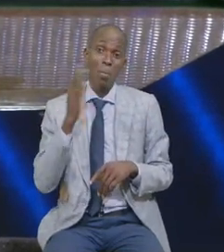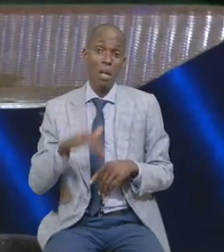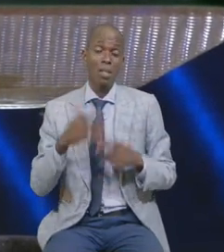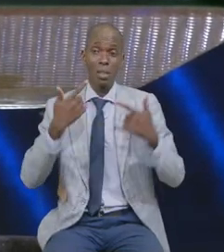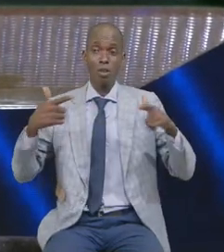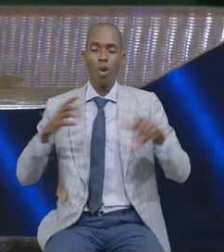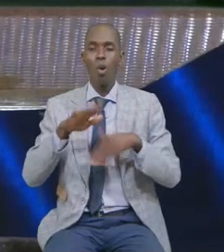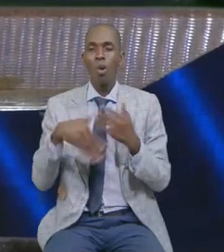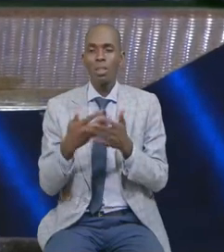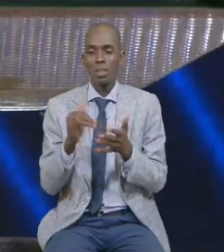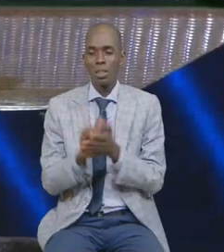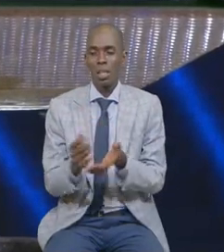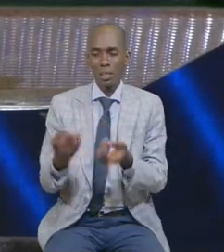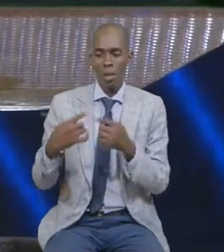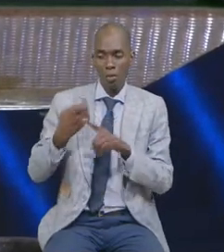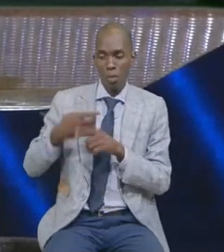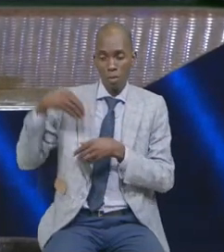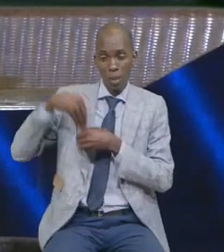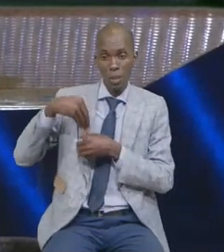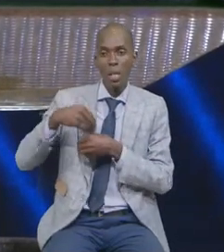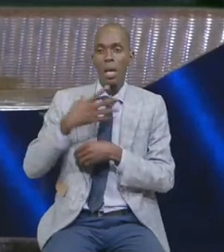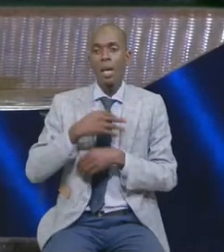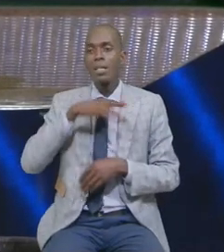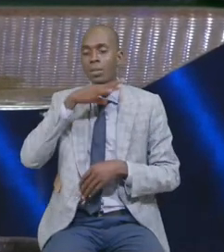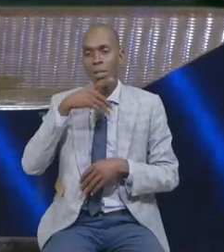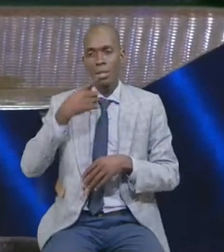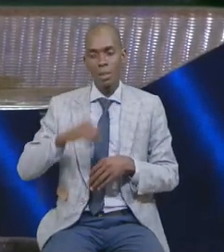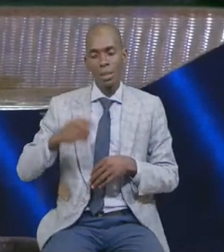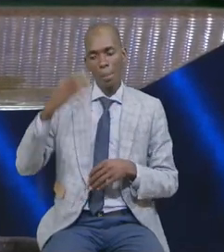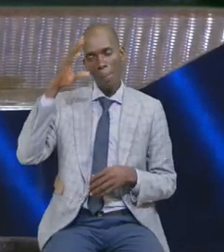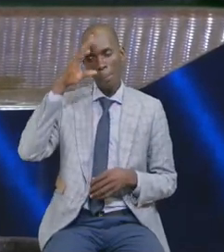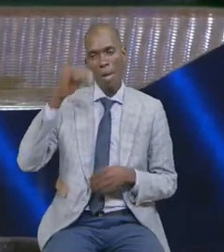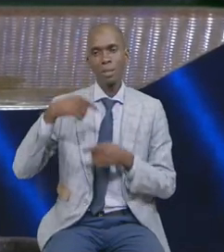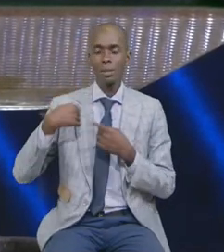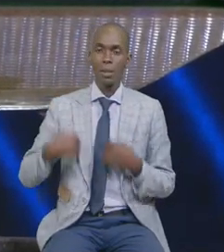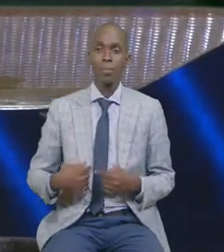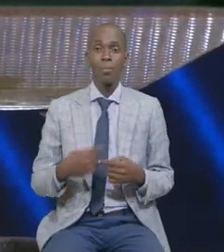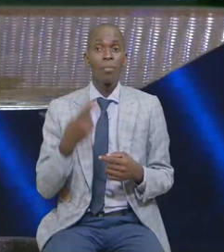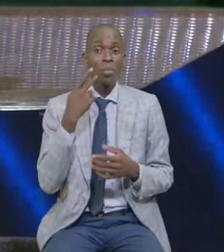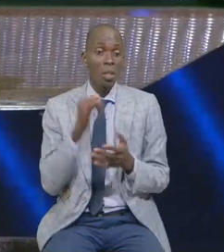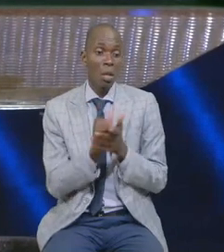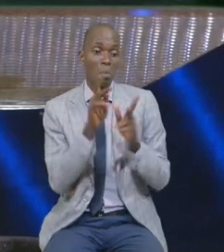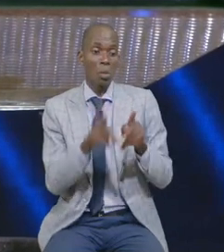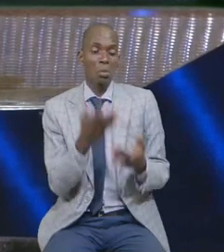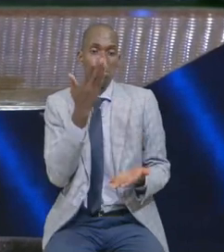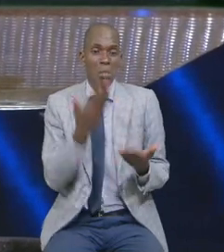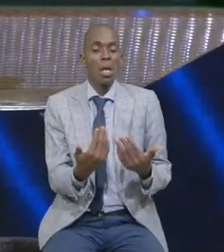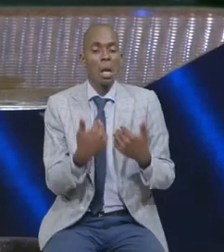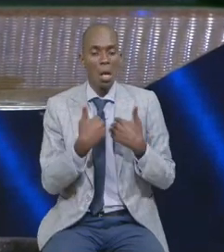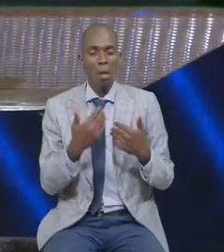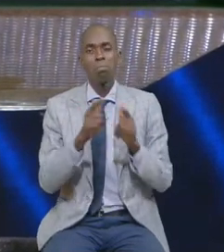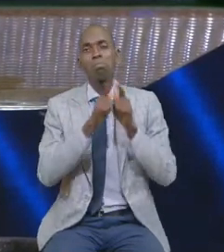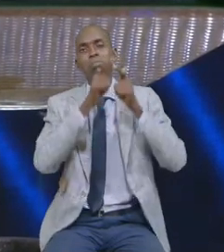that come from within and they defile the man. So a person may seem to have a great testimony